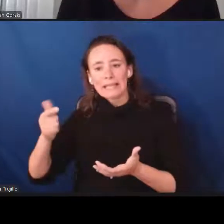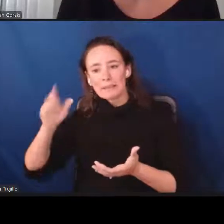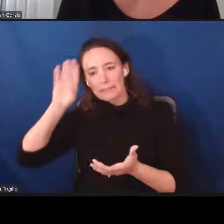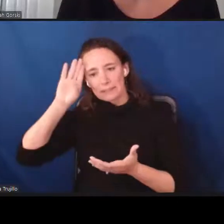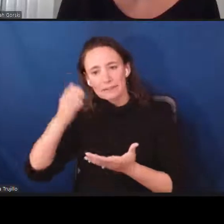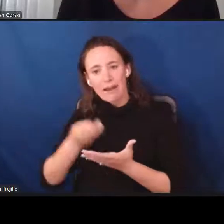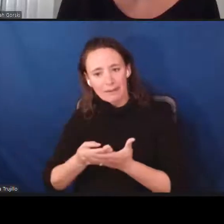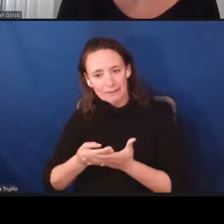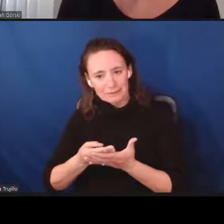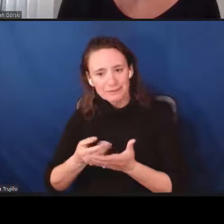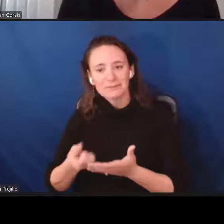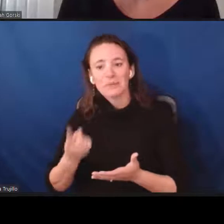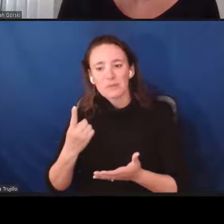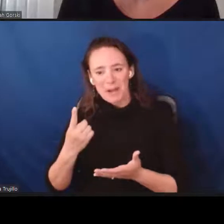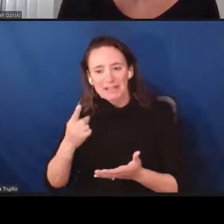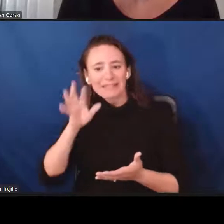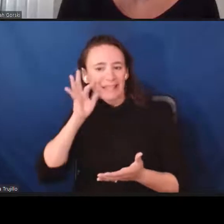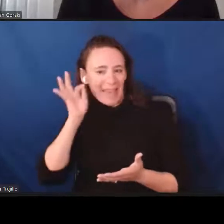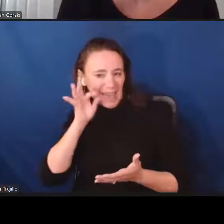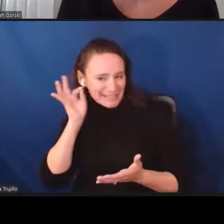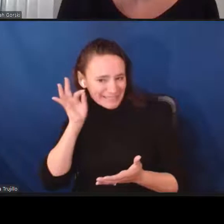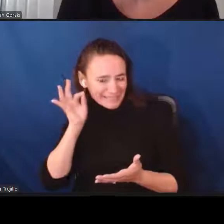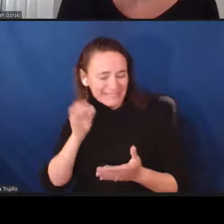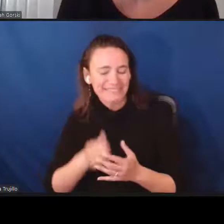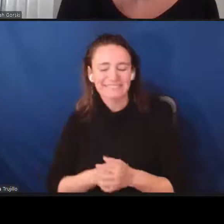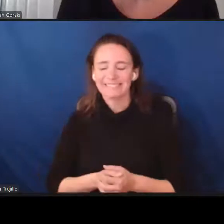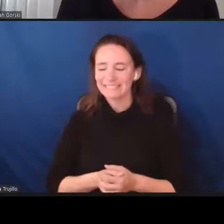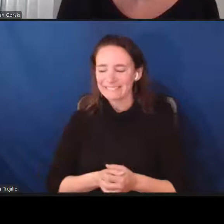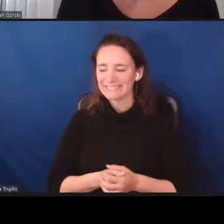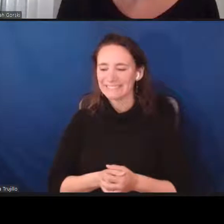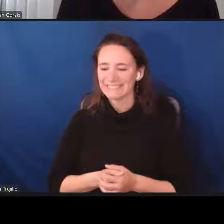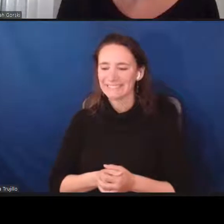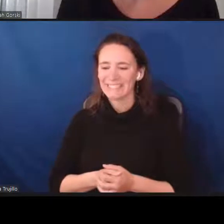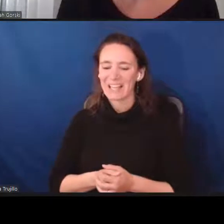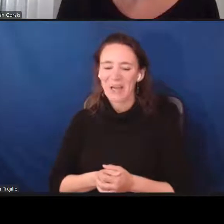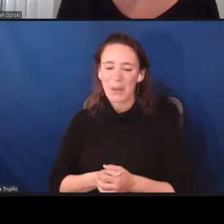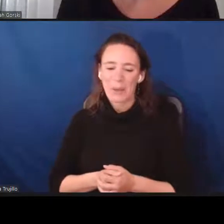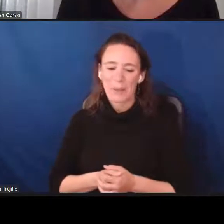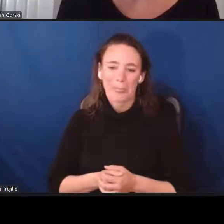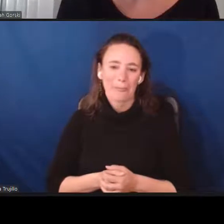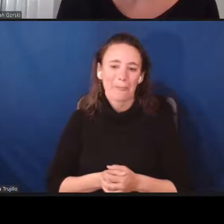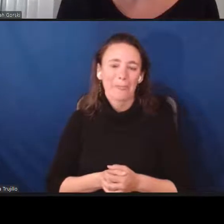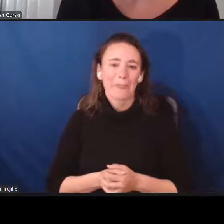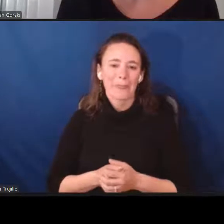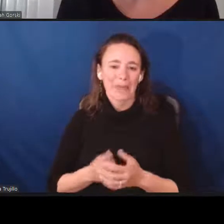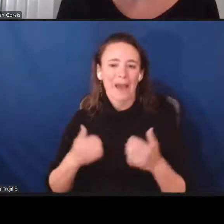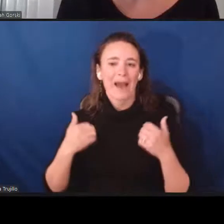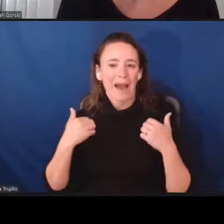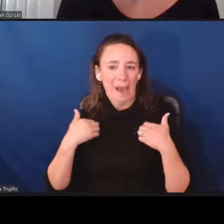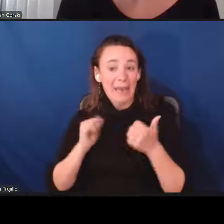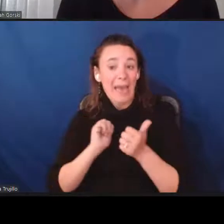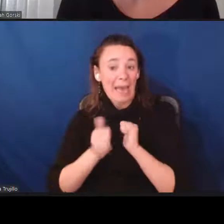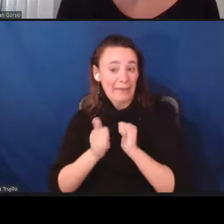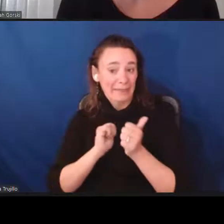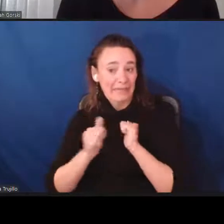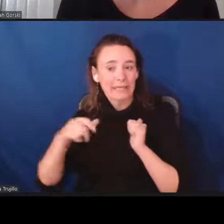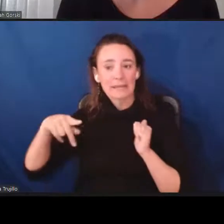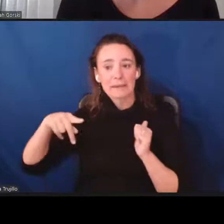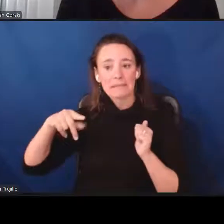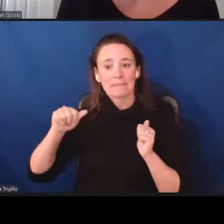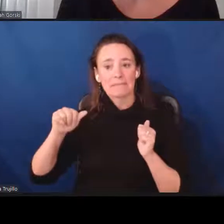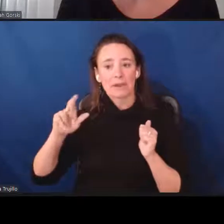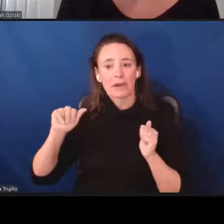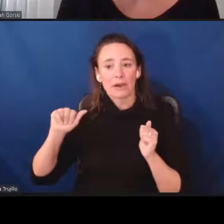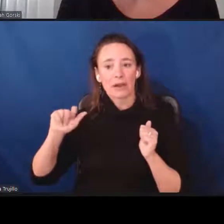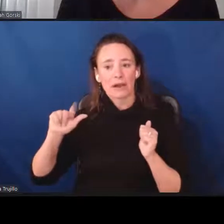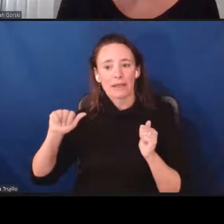one kitty cat, and I am a Paralympic athlete from the 84,